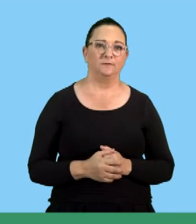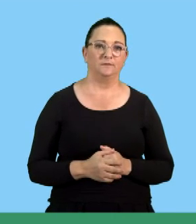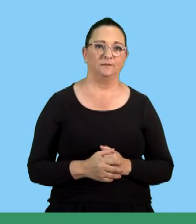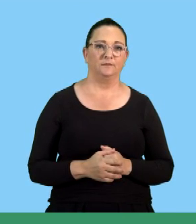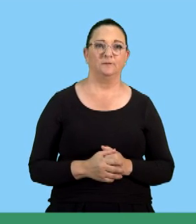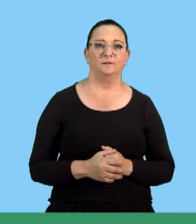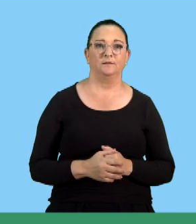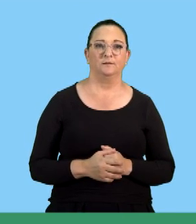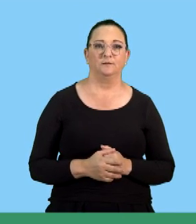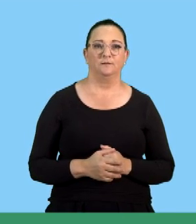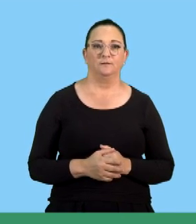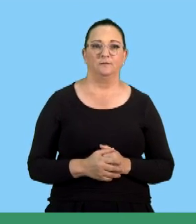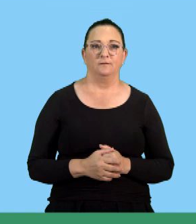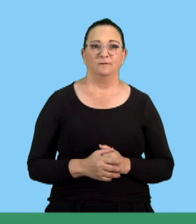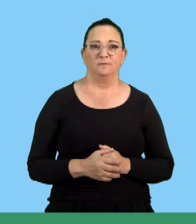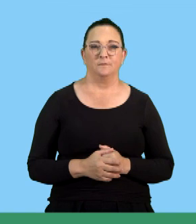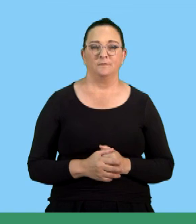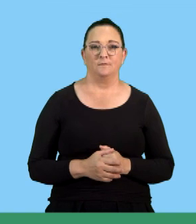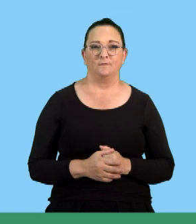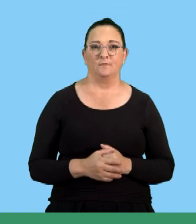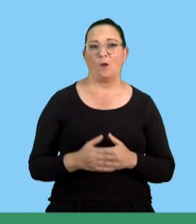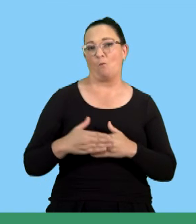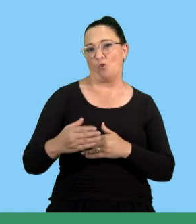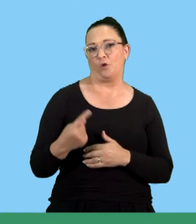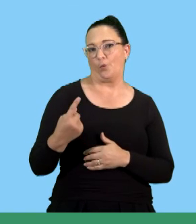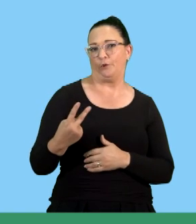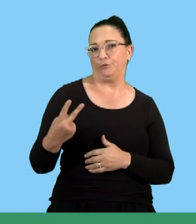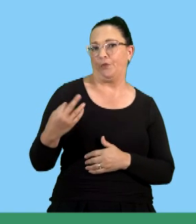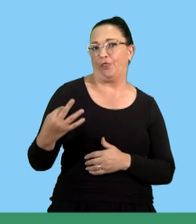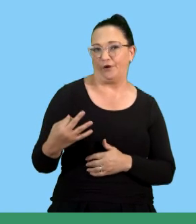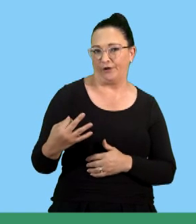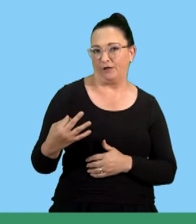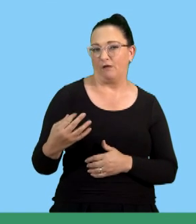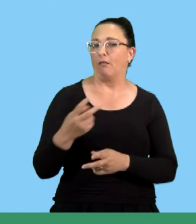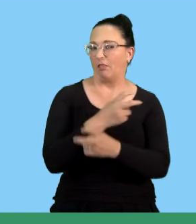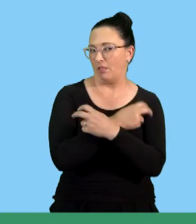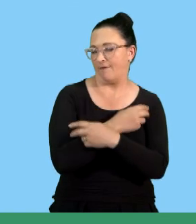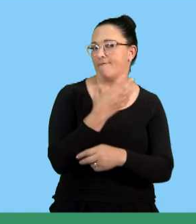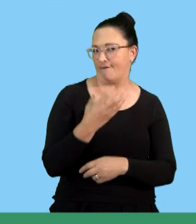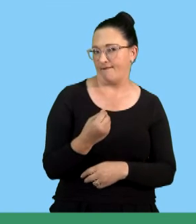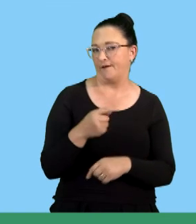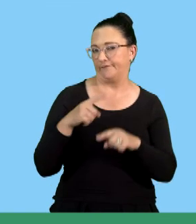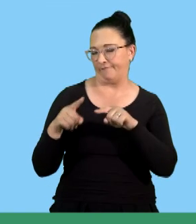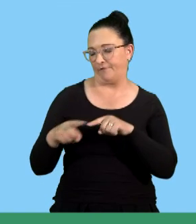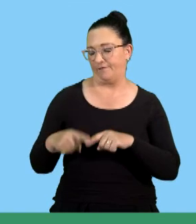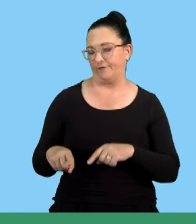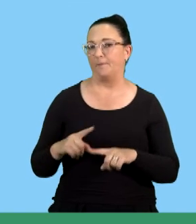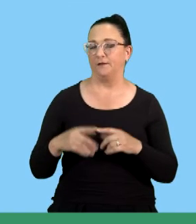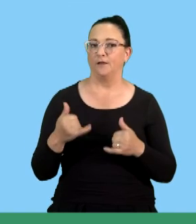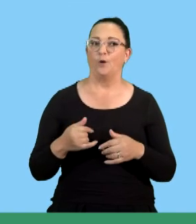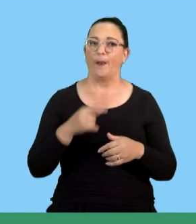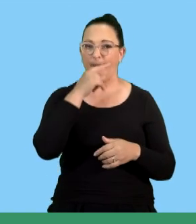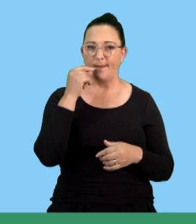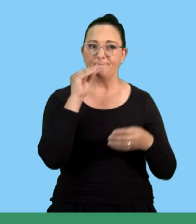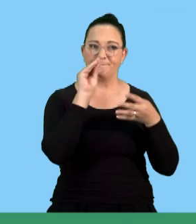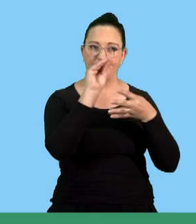got more types of leave, more than one, more than two, more than three, more than four types of leave. So let's name them,